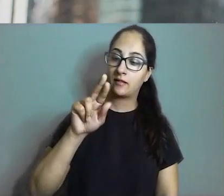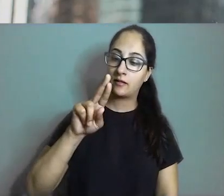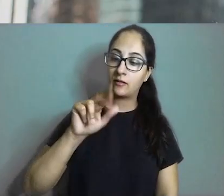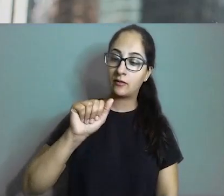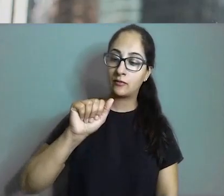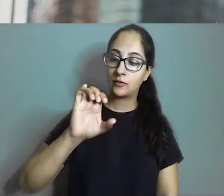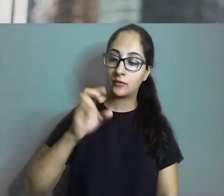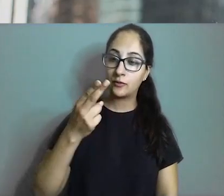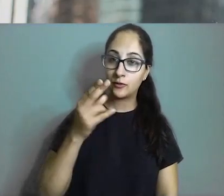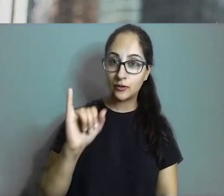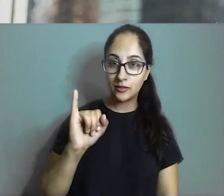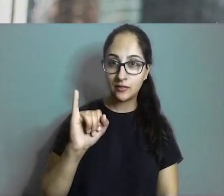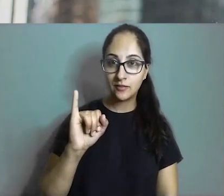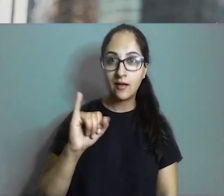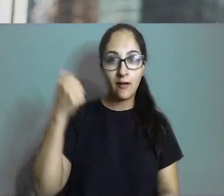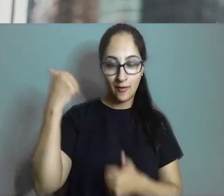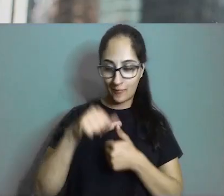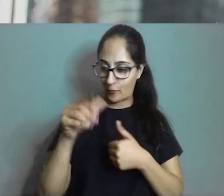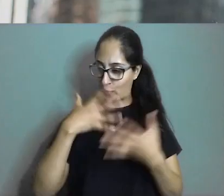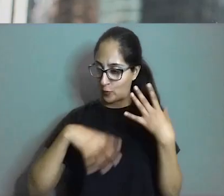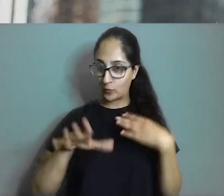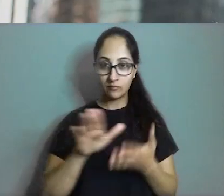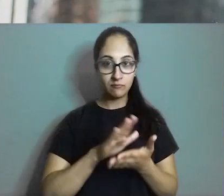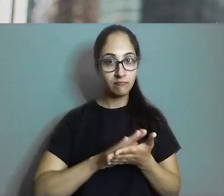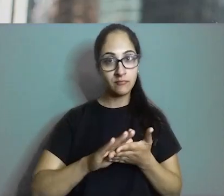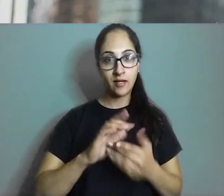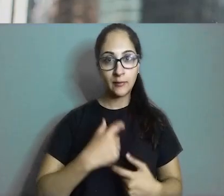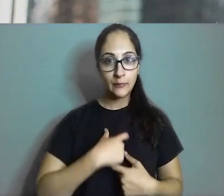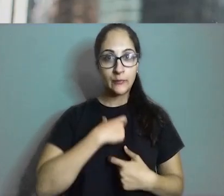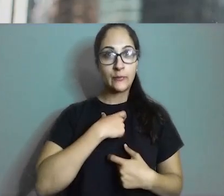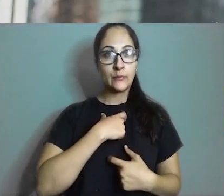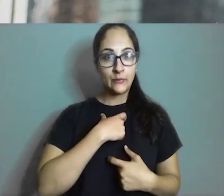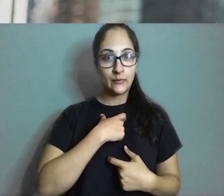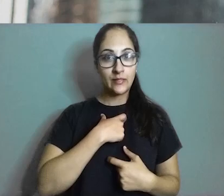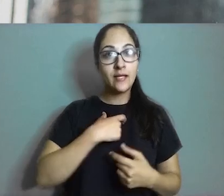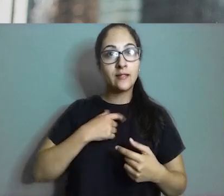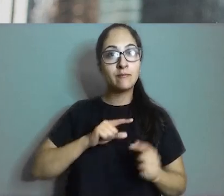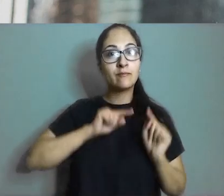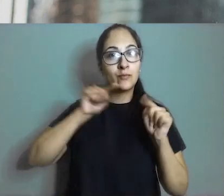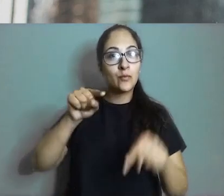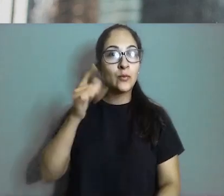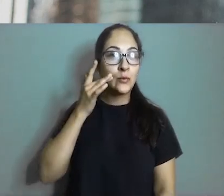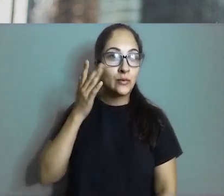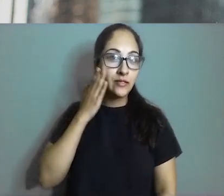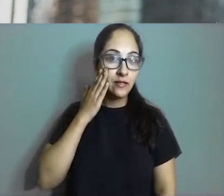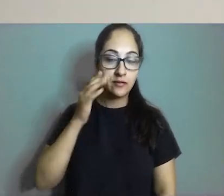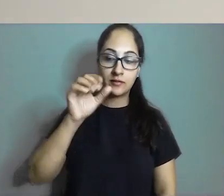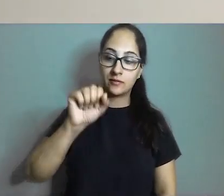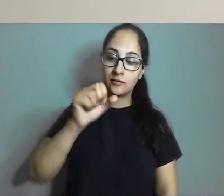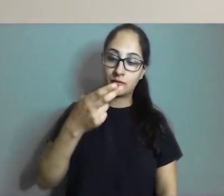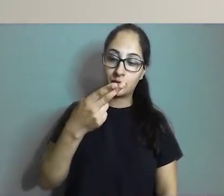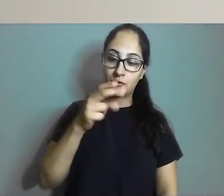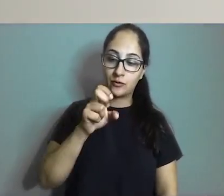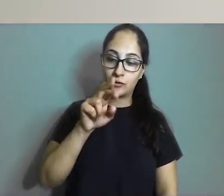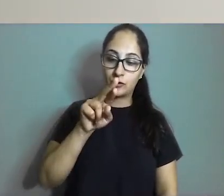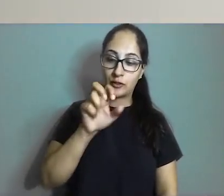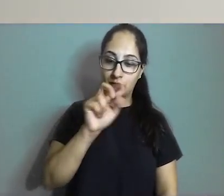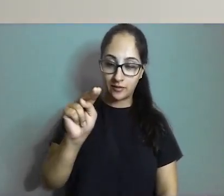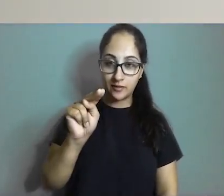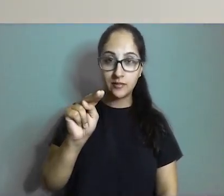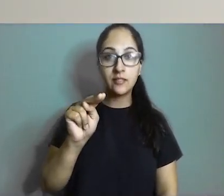was 13 or 14 years old in Karachi, and we all dressed up very